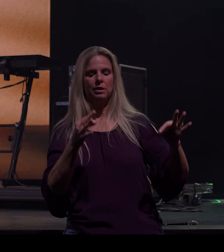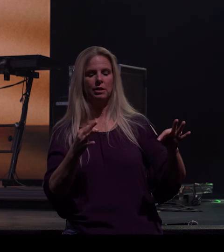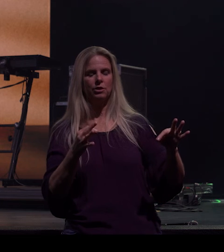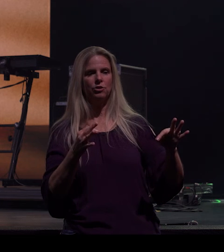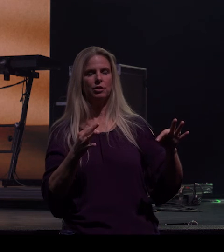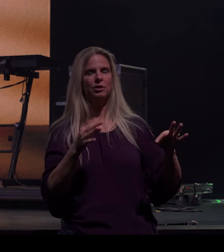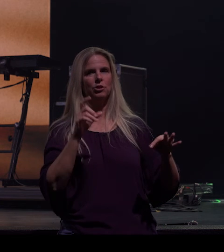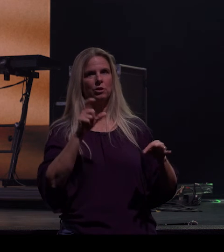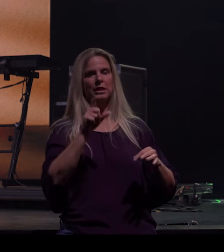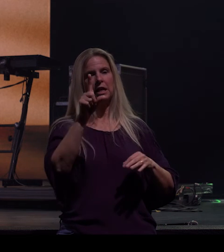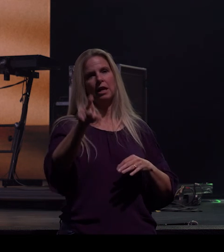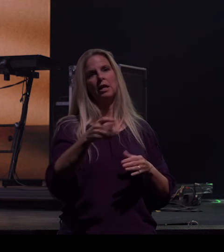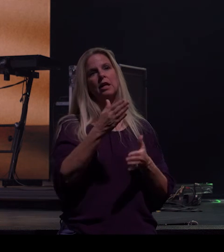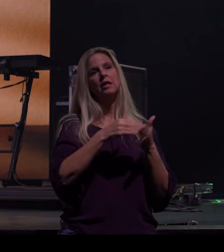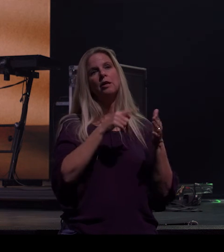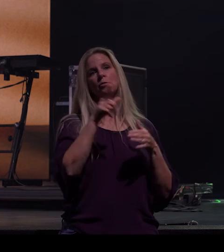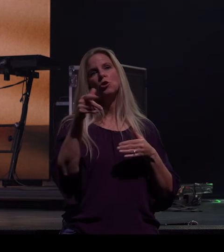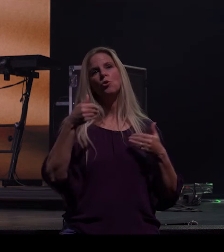Some of you have an addiction